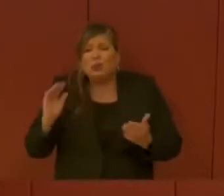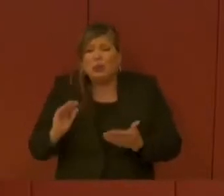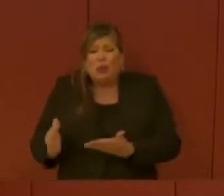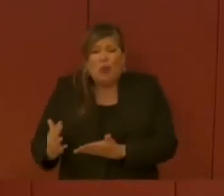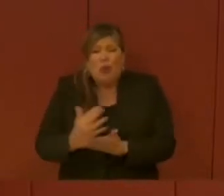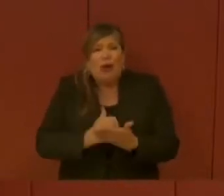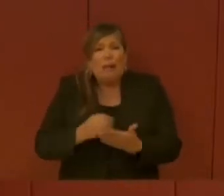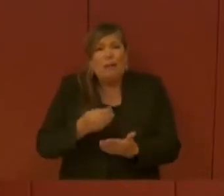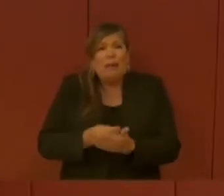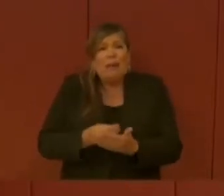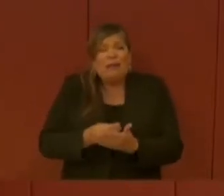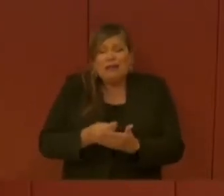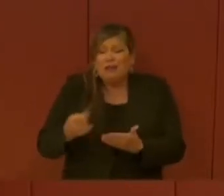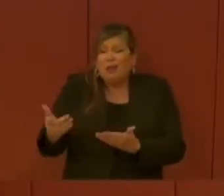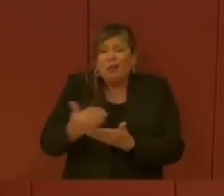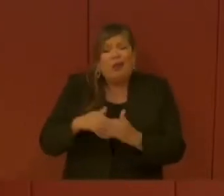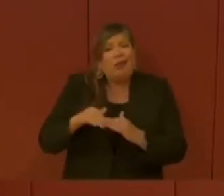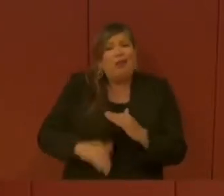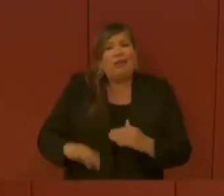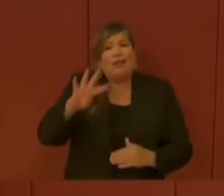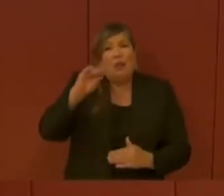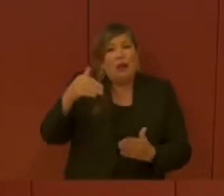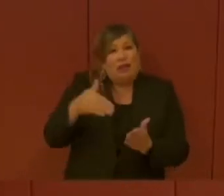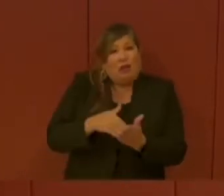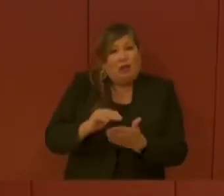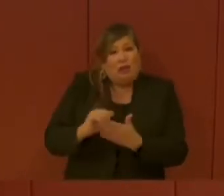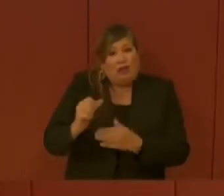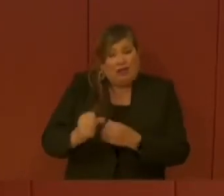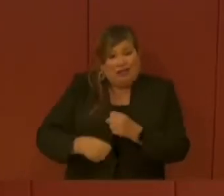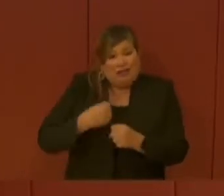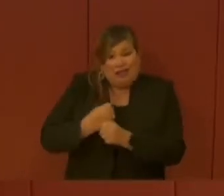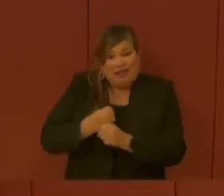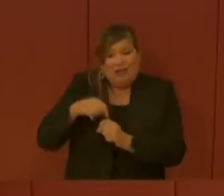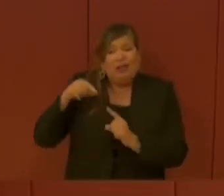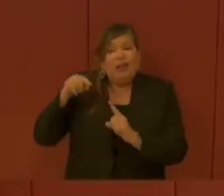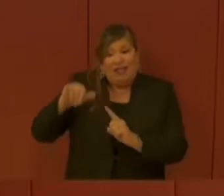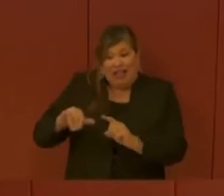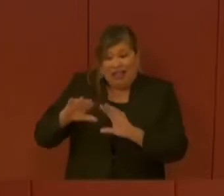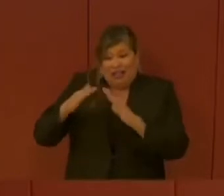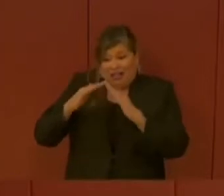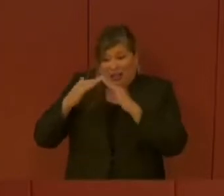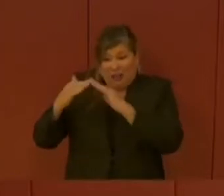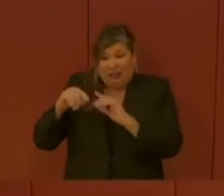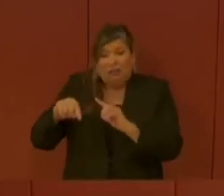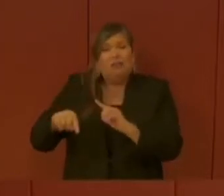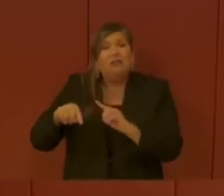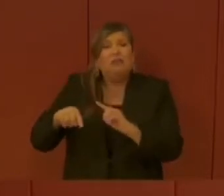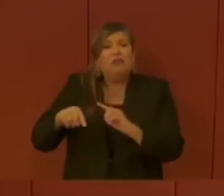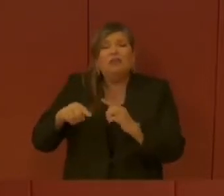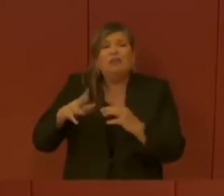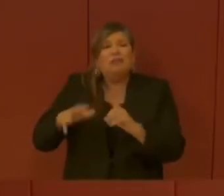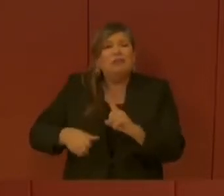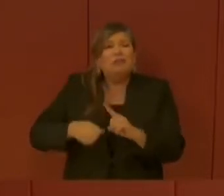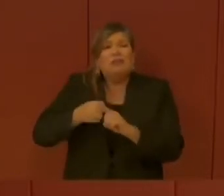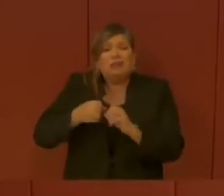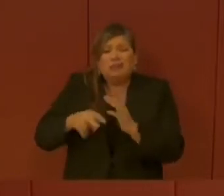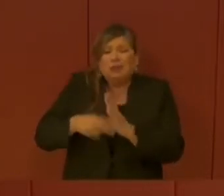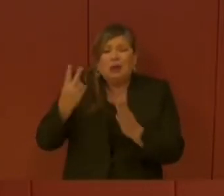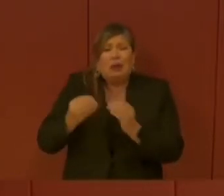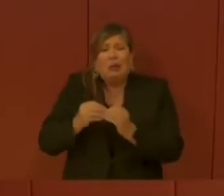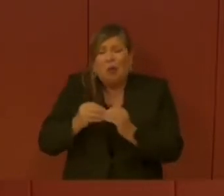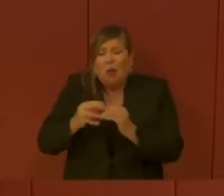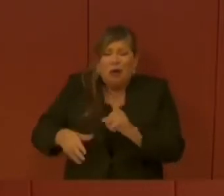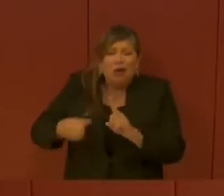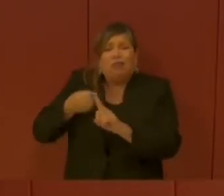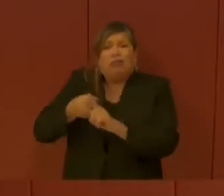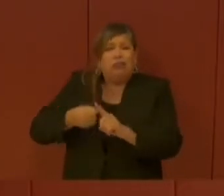earning less than $40,000 a year have been impacted by two times those in